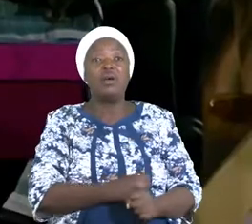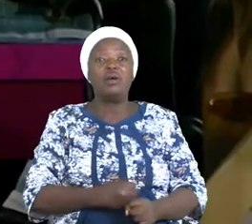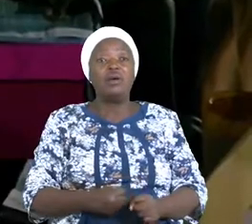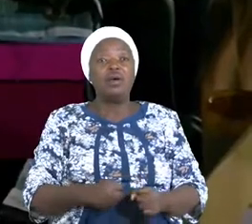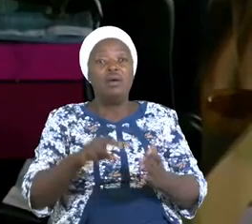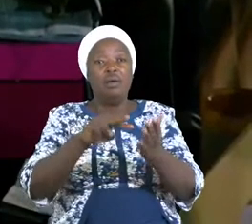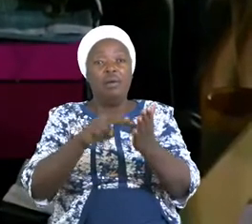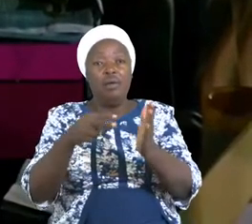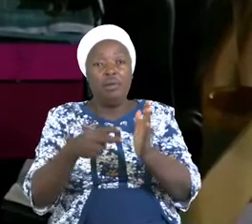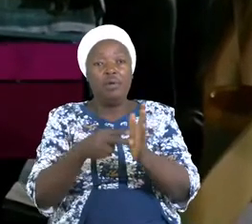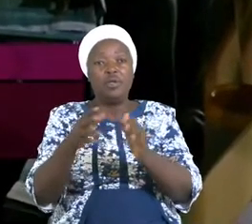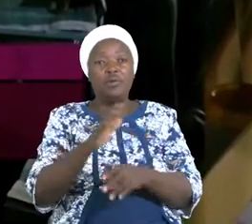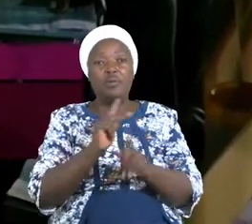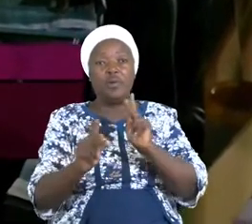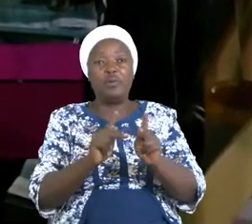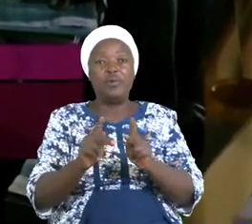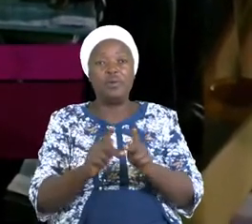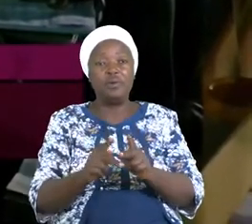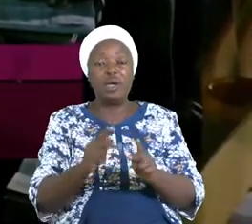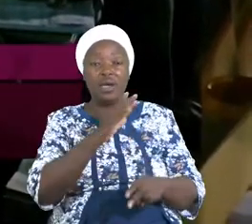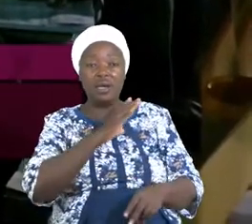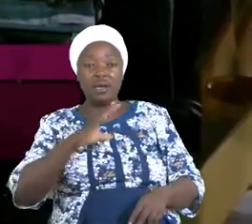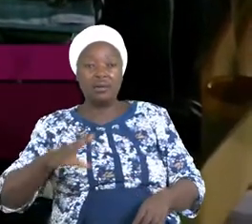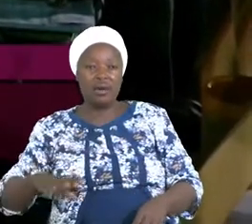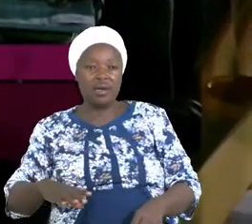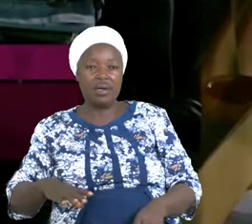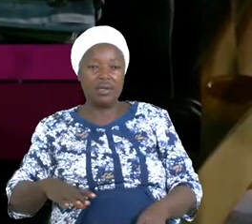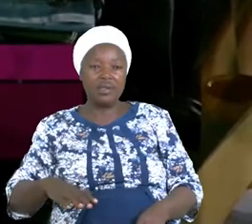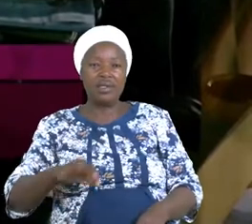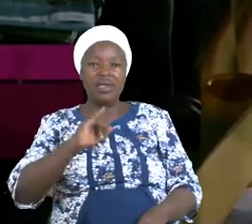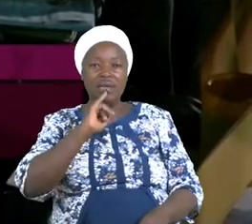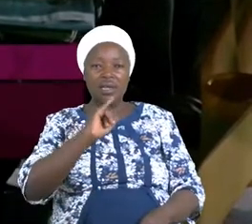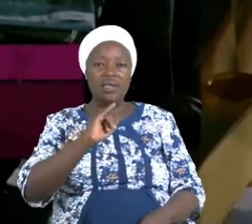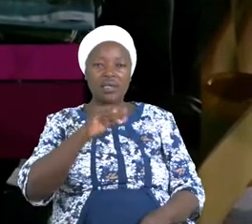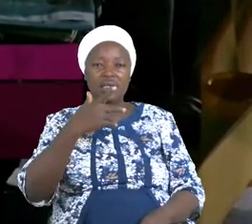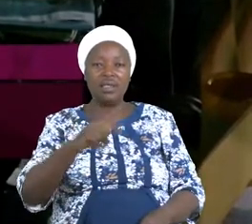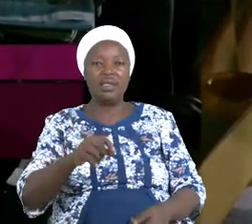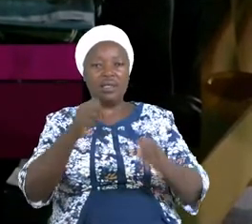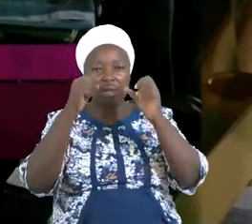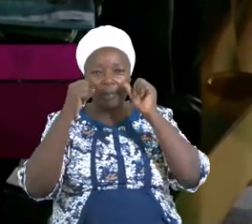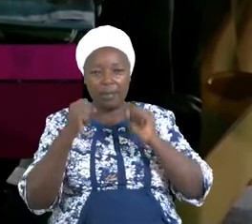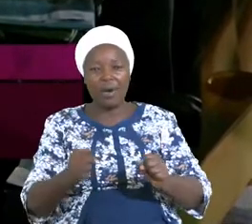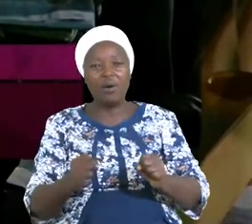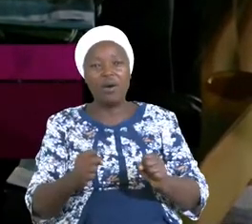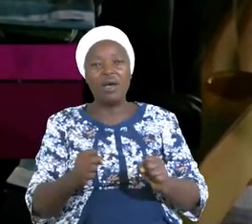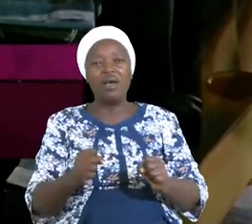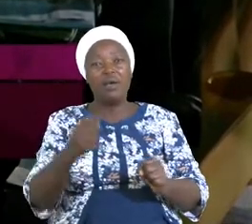Christ is the power for his